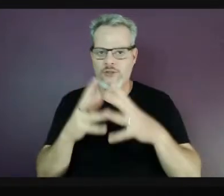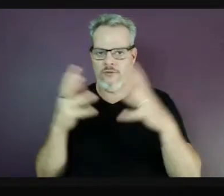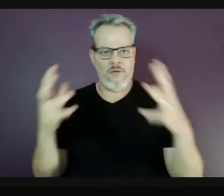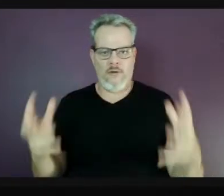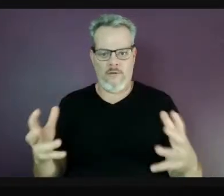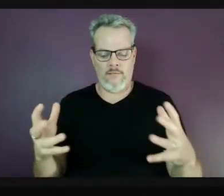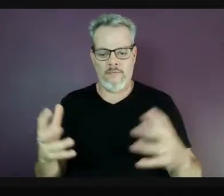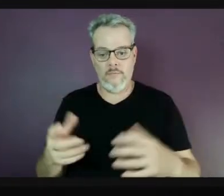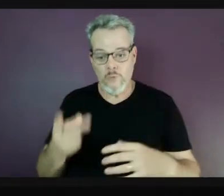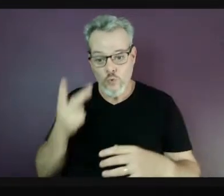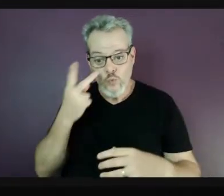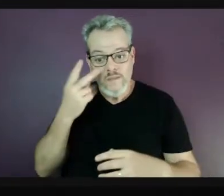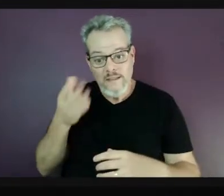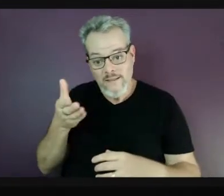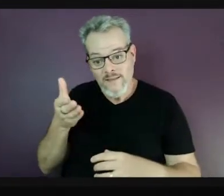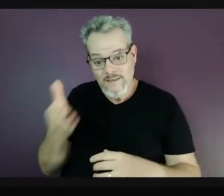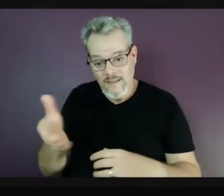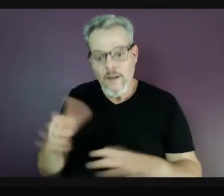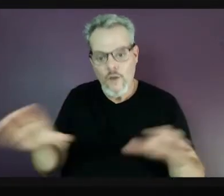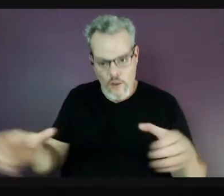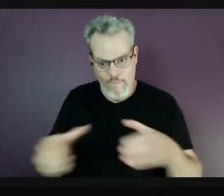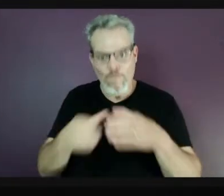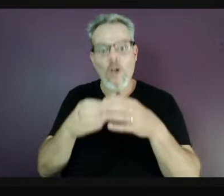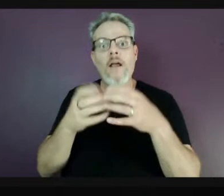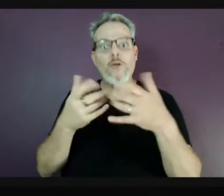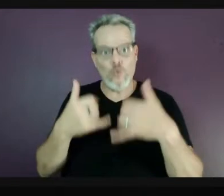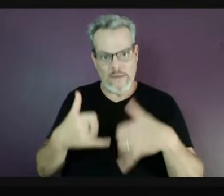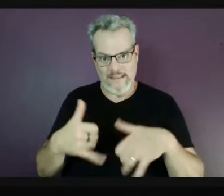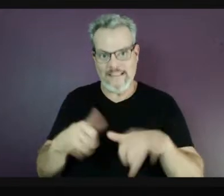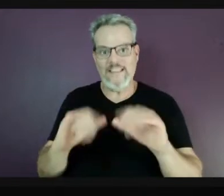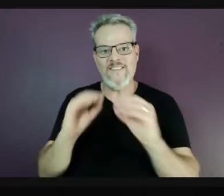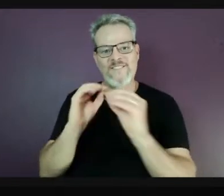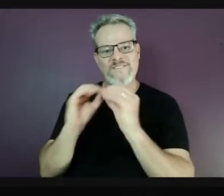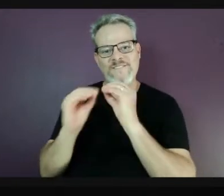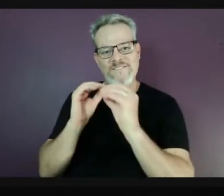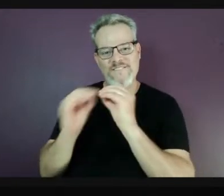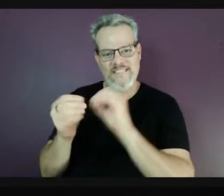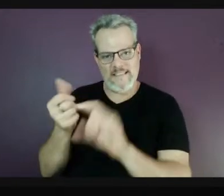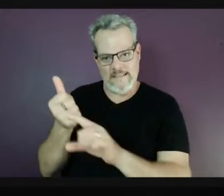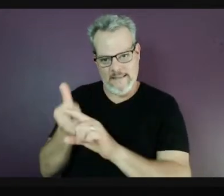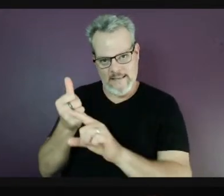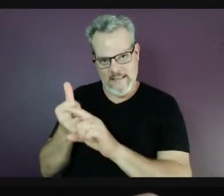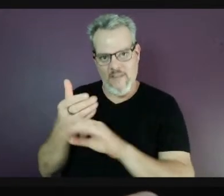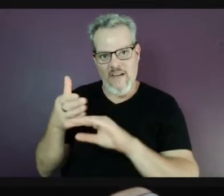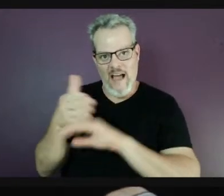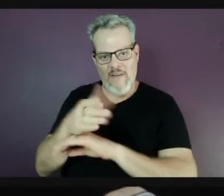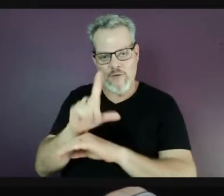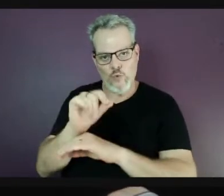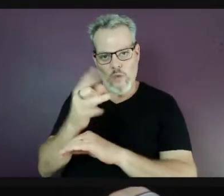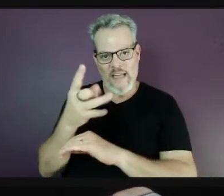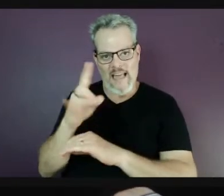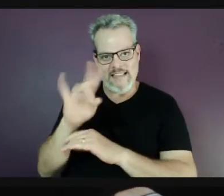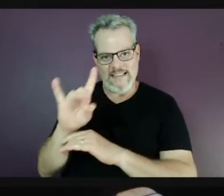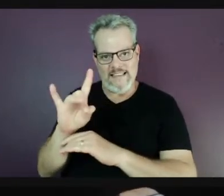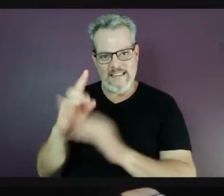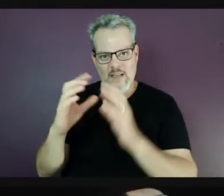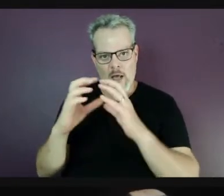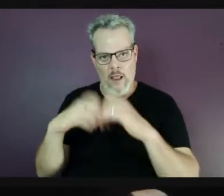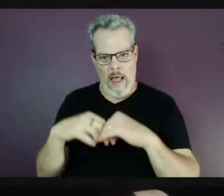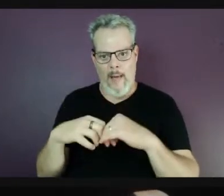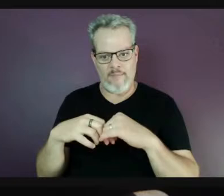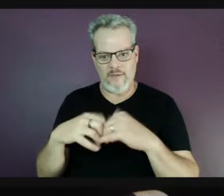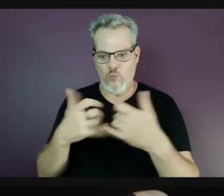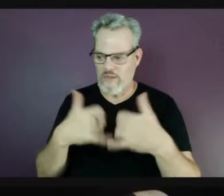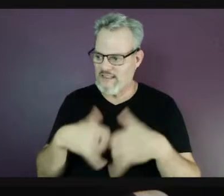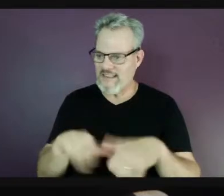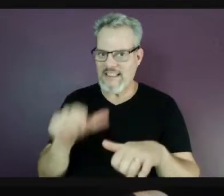this way, the volcano is still repairing itself following 2018 collapse. We haven't got to some point where we've refilled and stabilized